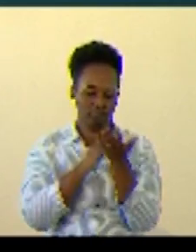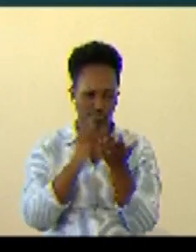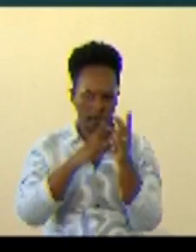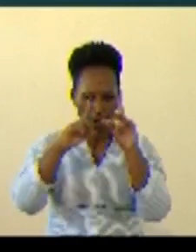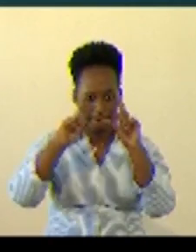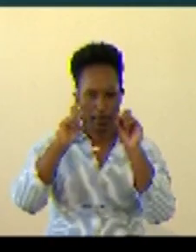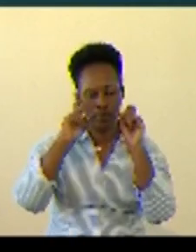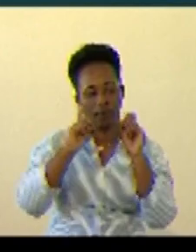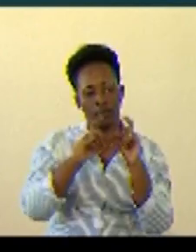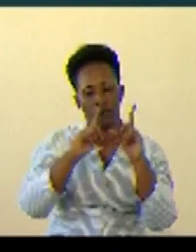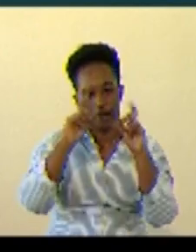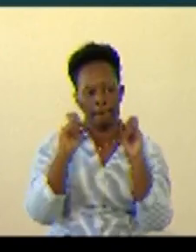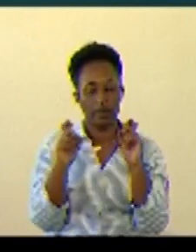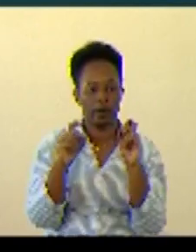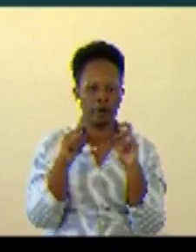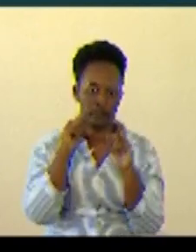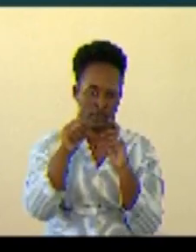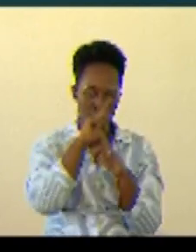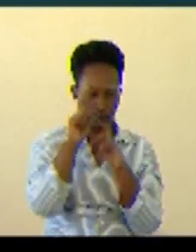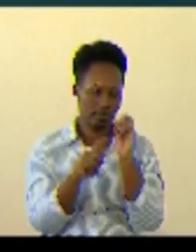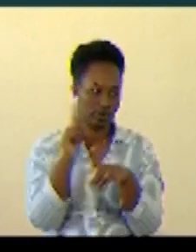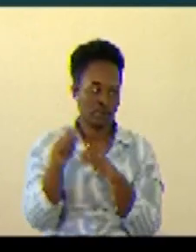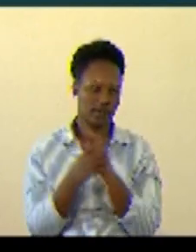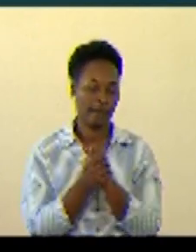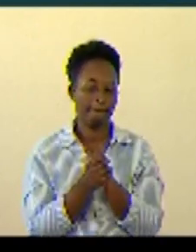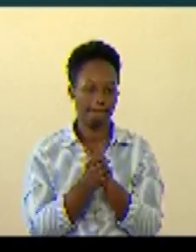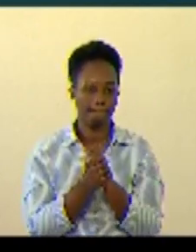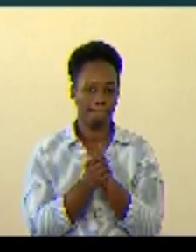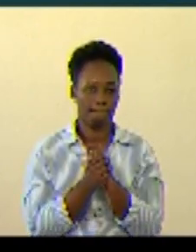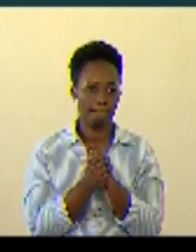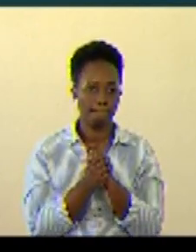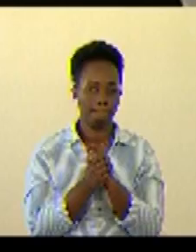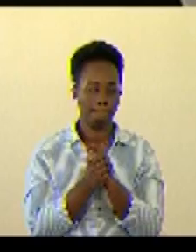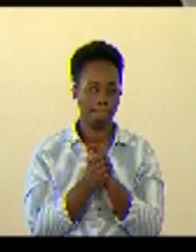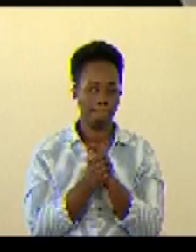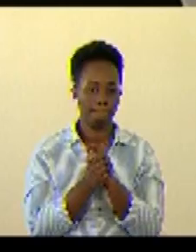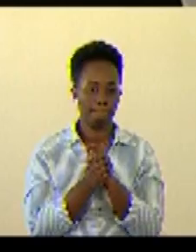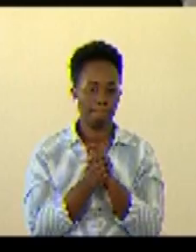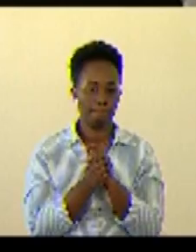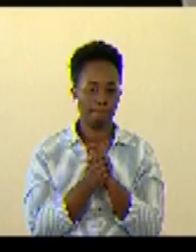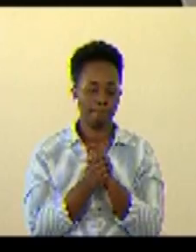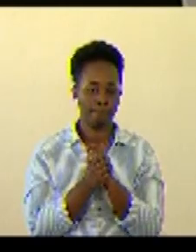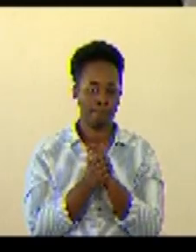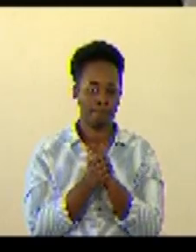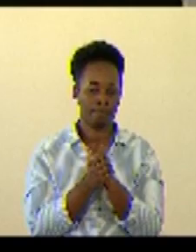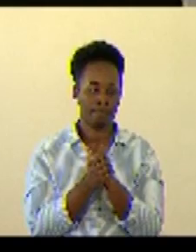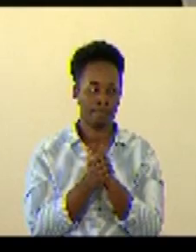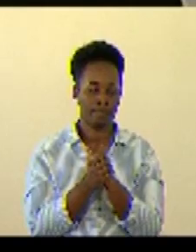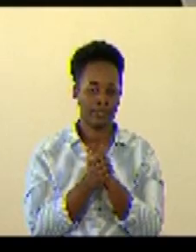take a photo of this. So you take a photo of this first slide,